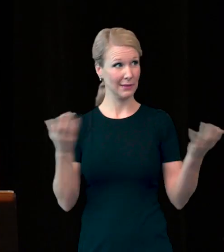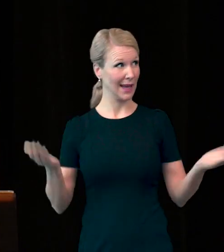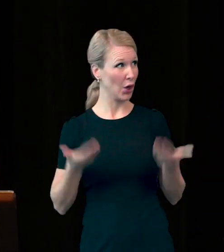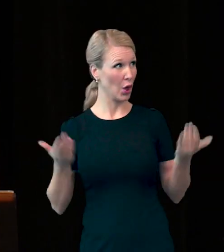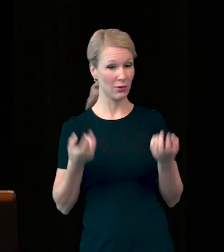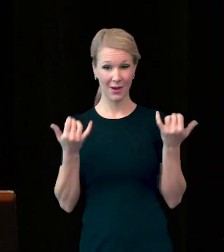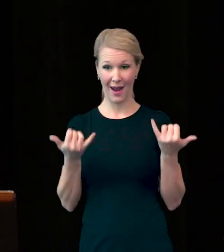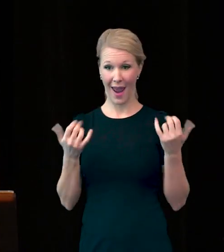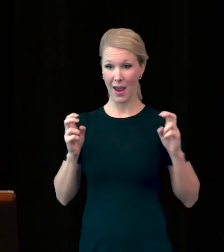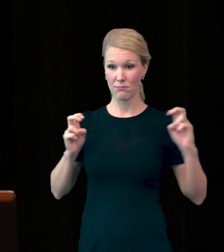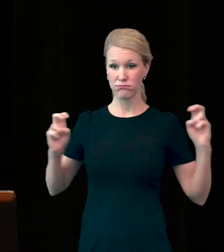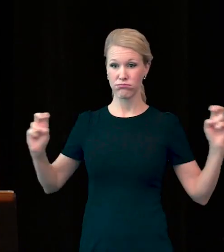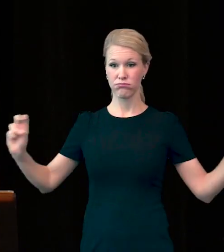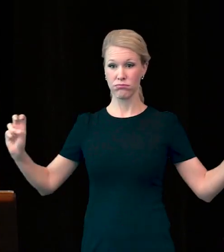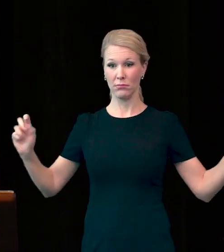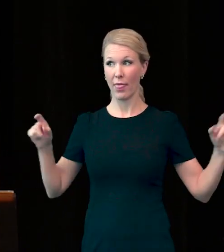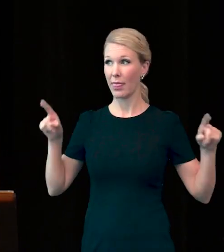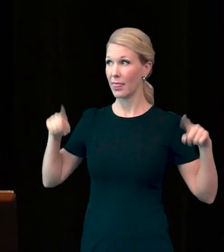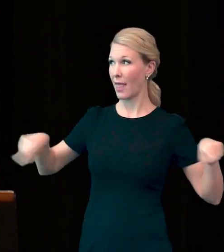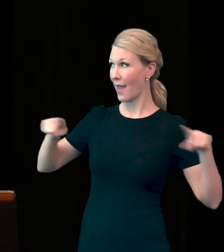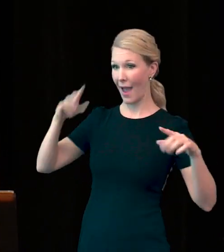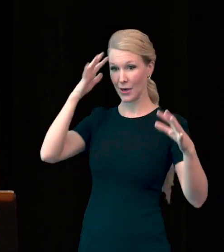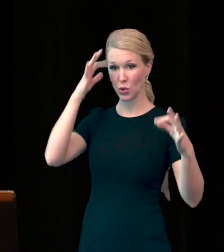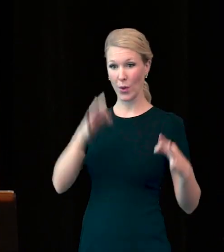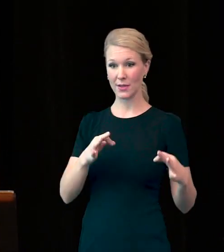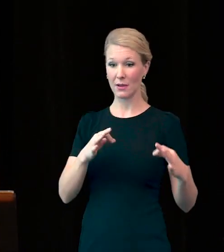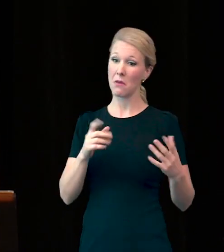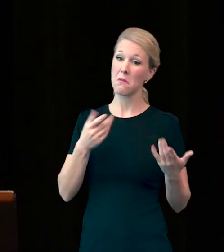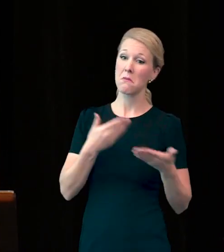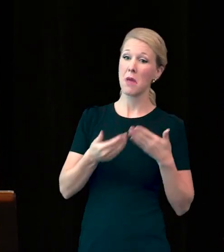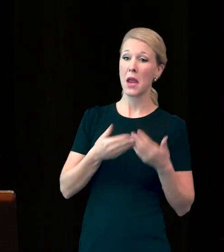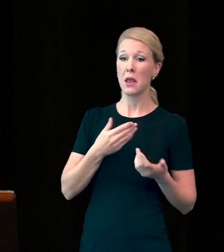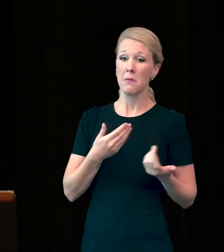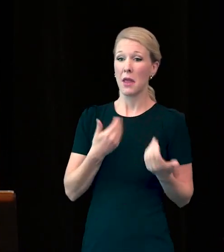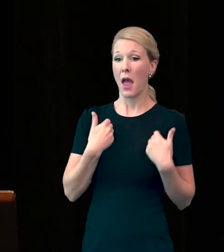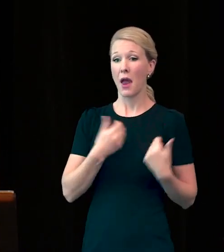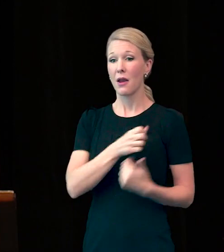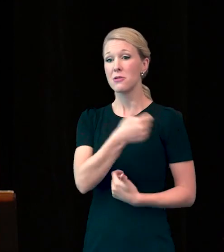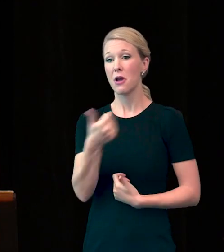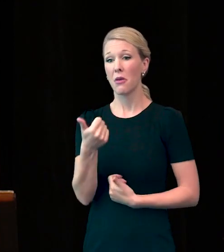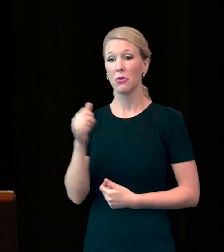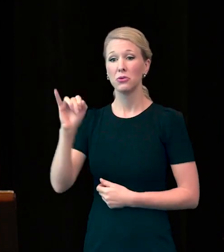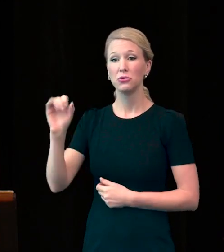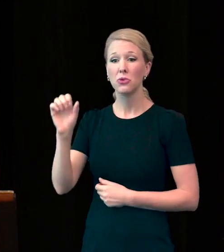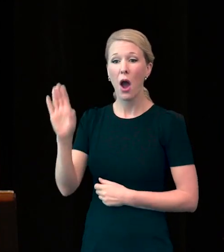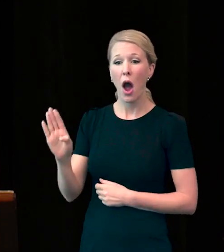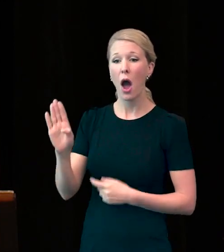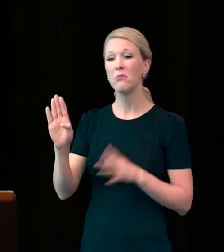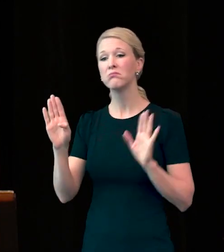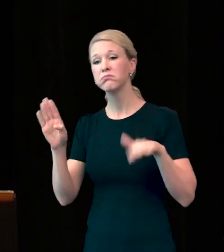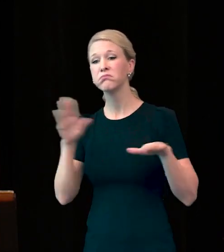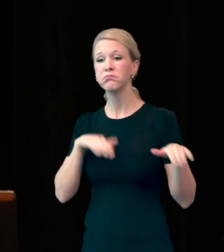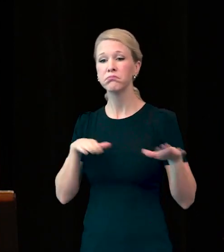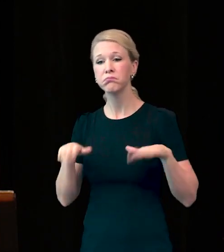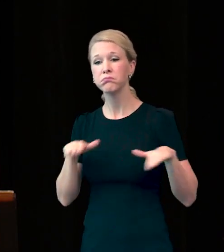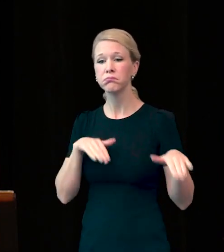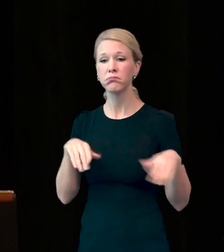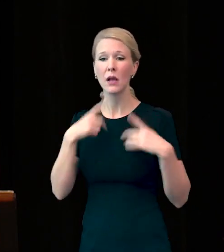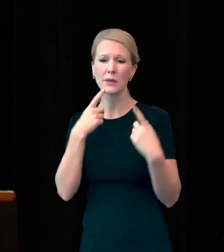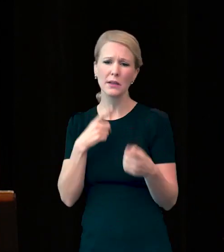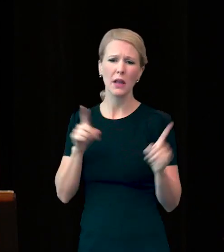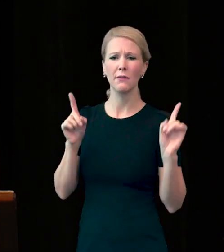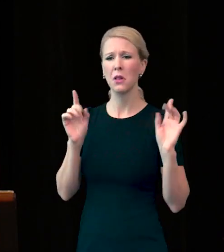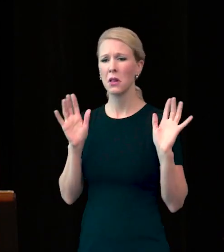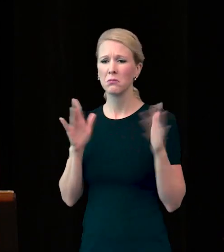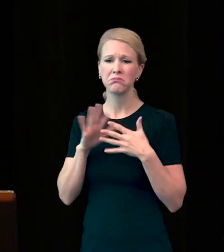made those choices. Many had other positions, and they were just fine where they were successful before